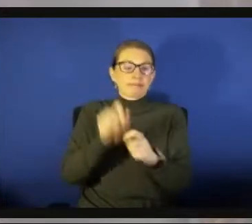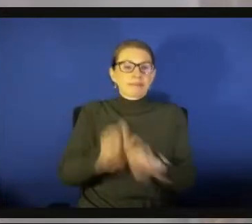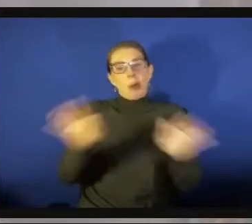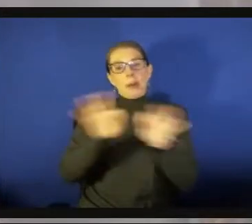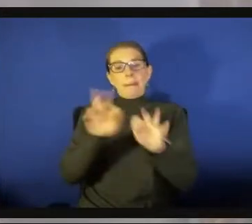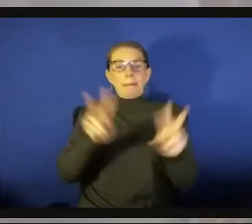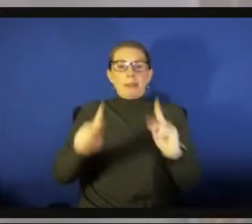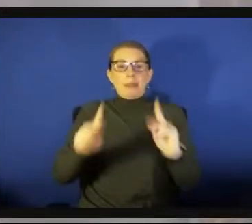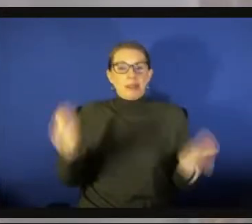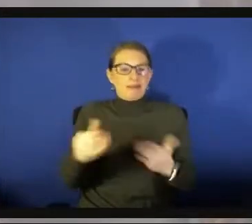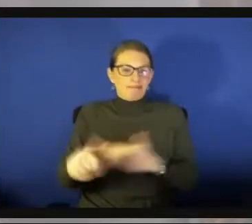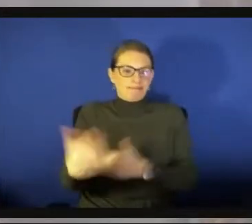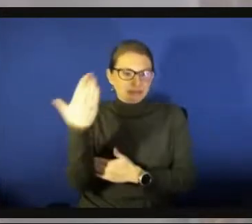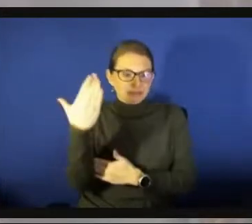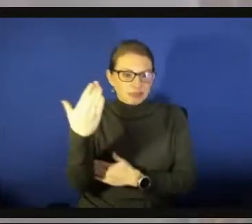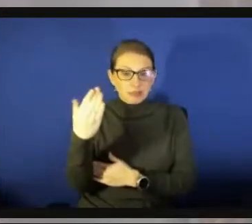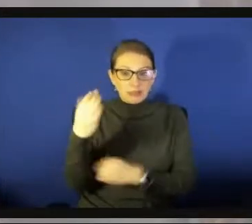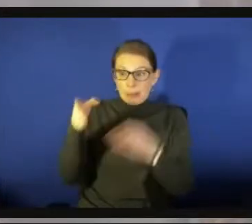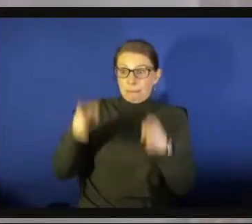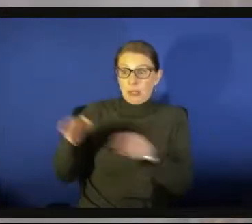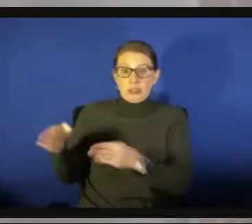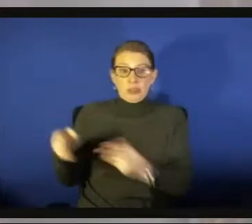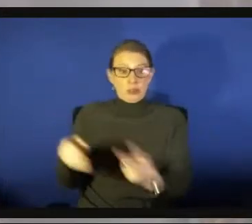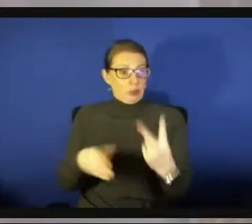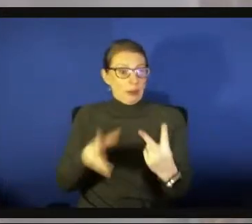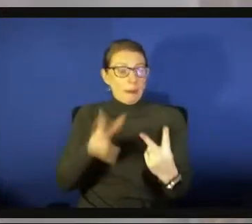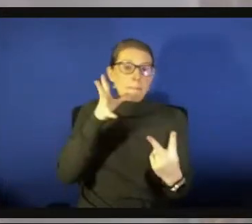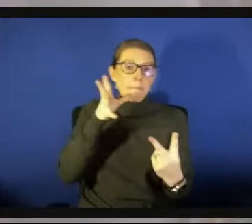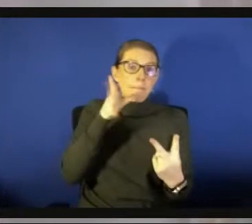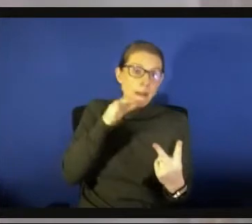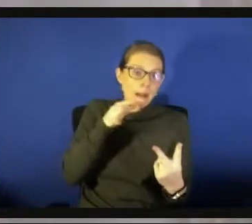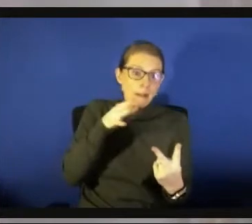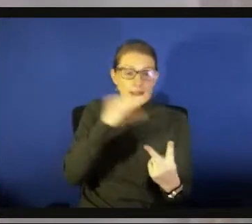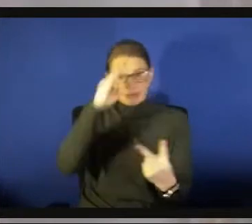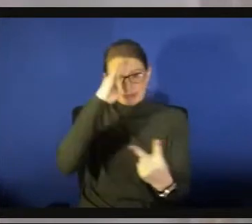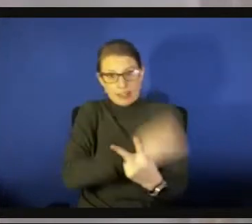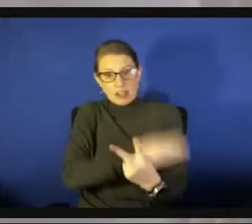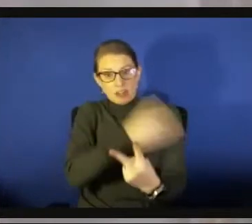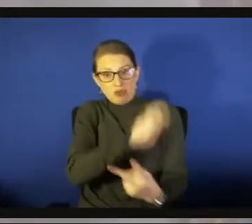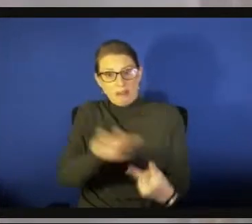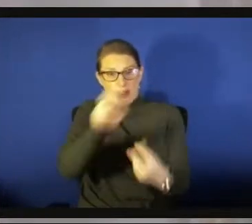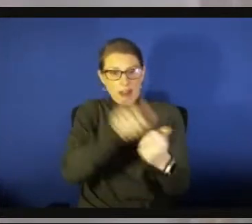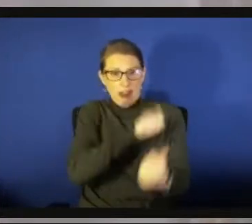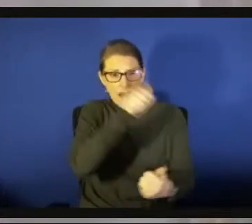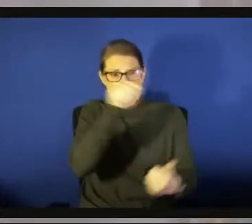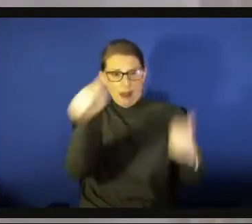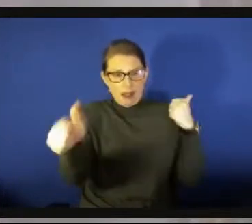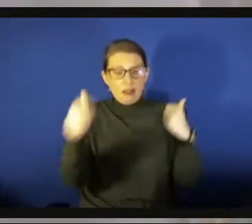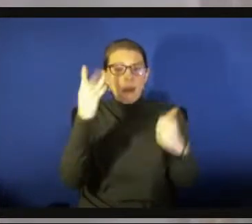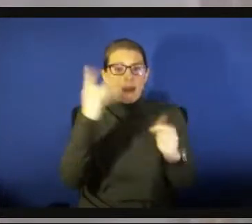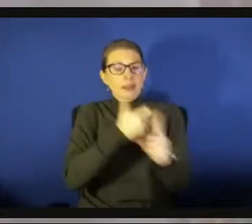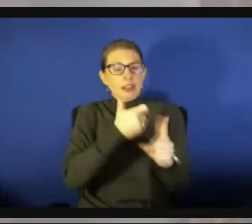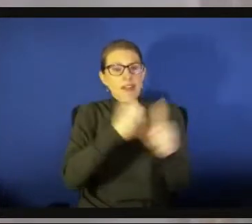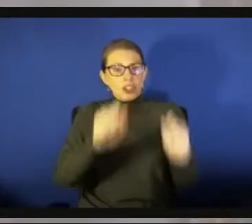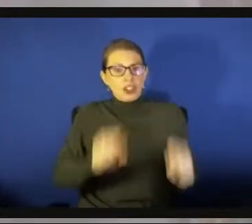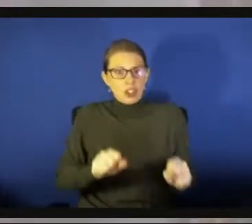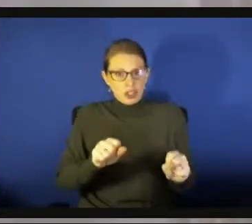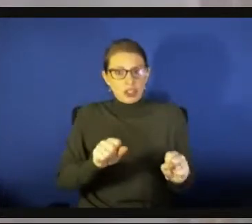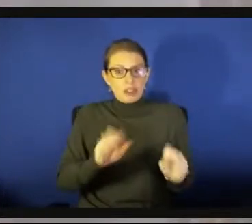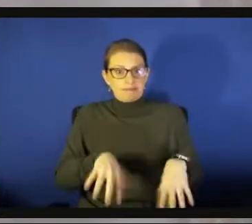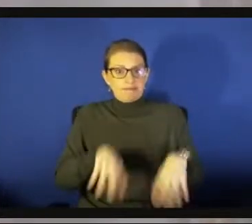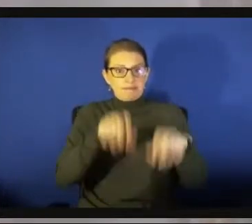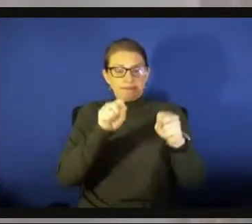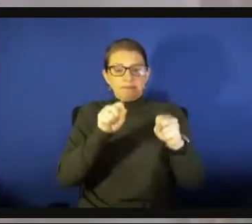those people is a mom and a son who had to travel far away so that he could receive his